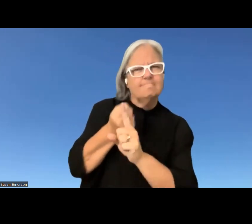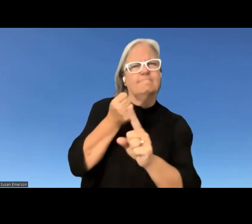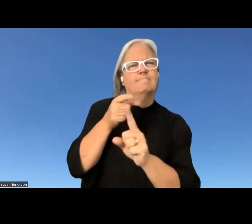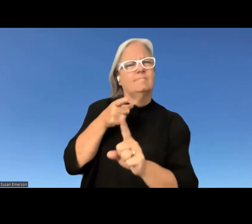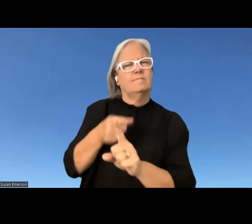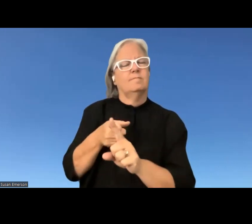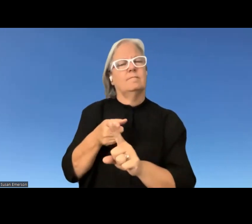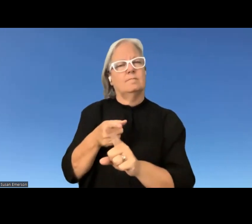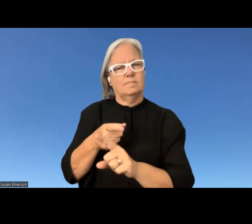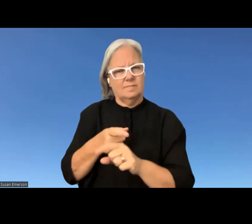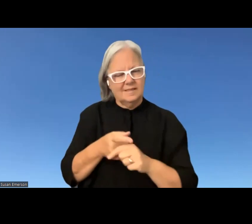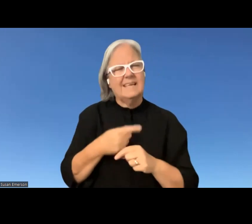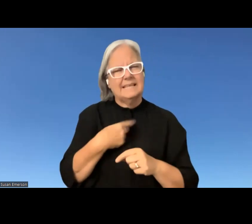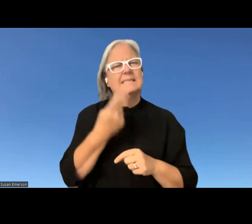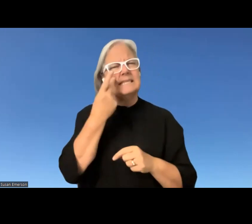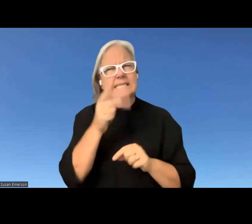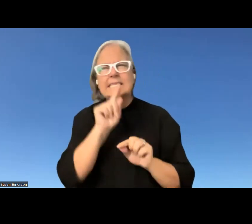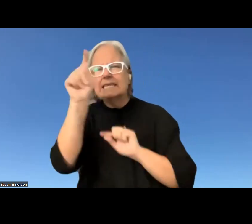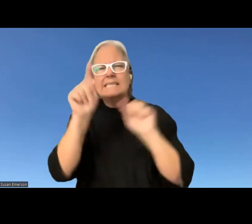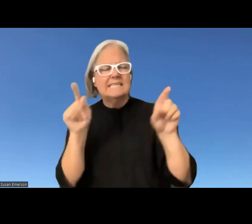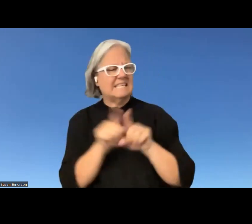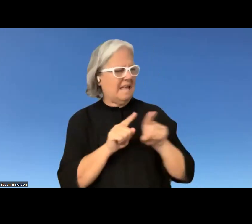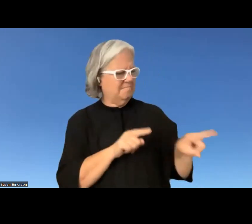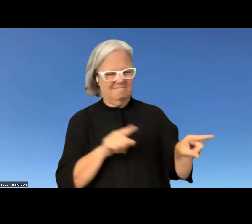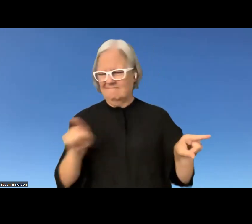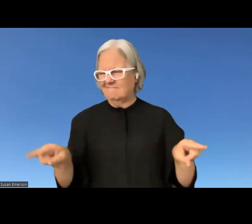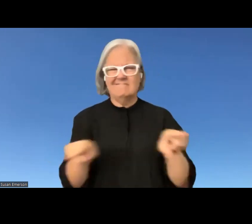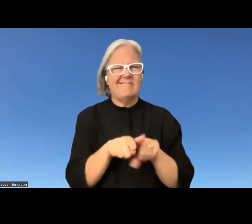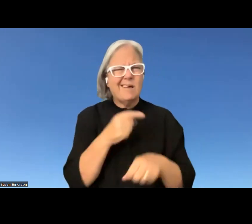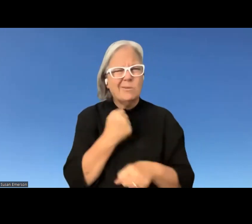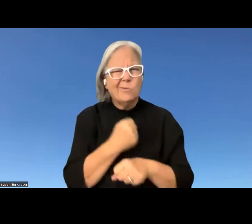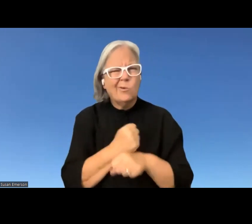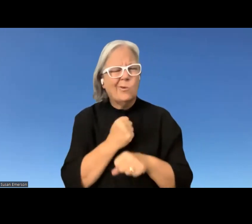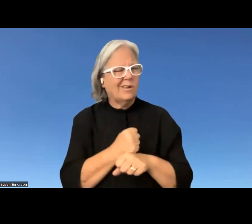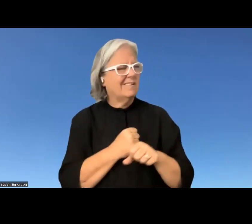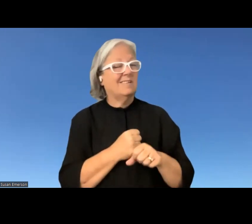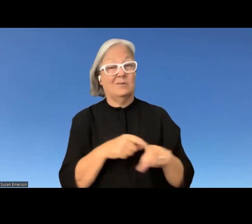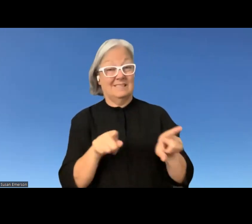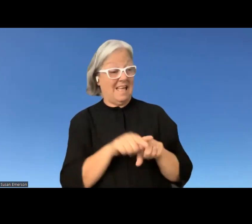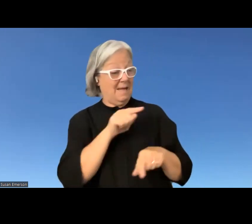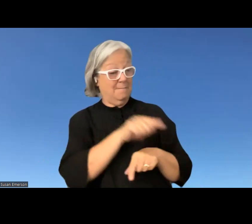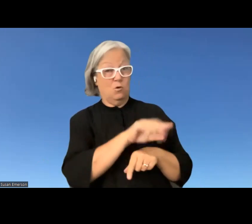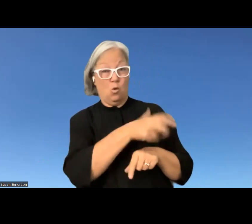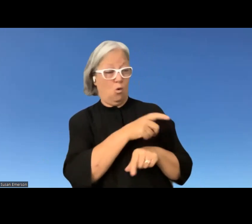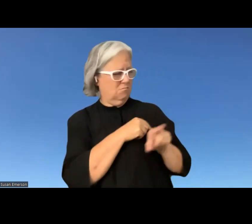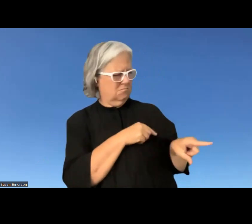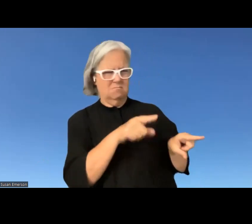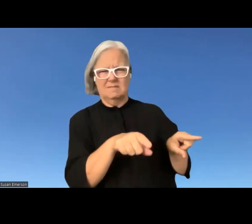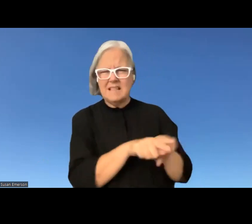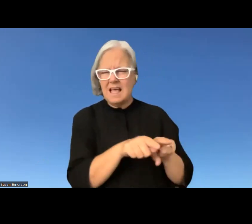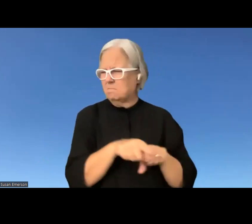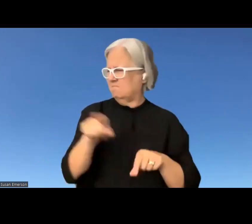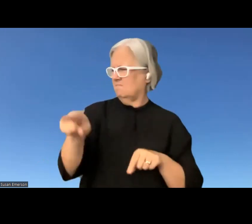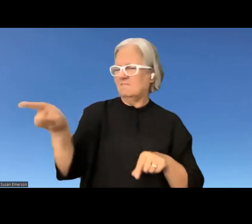there's duplication and that people are making solutions in one country that are very similar to others and reinventing the wheel. There's only so much